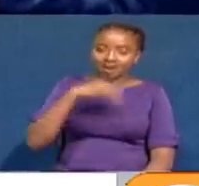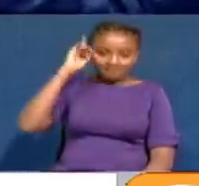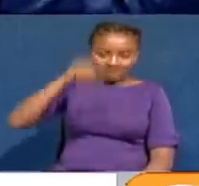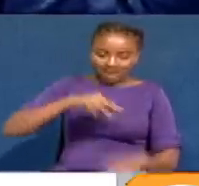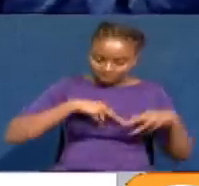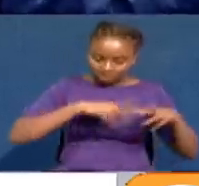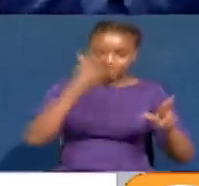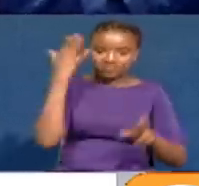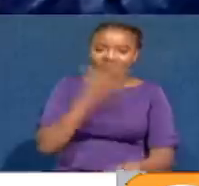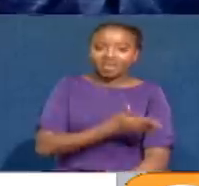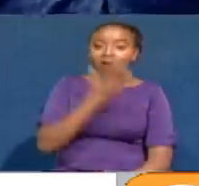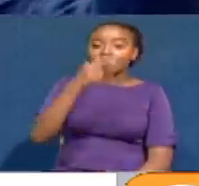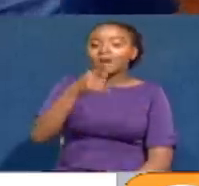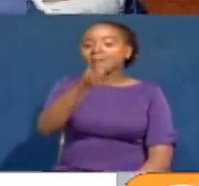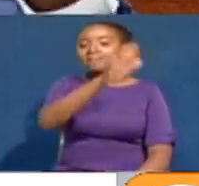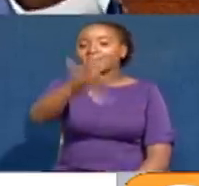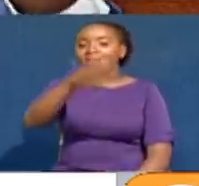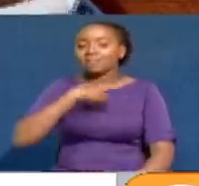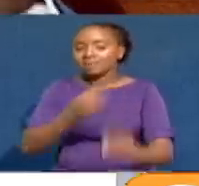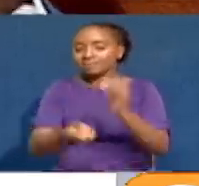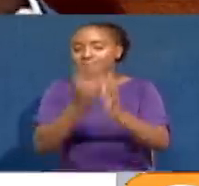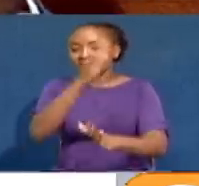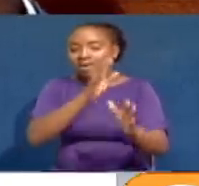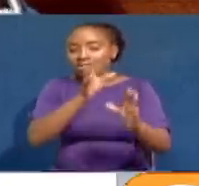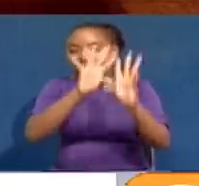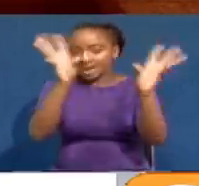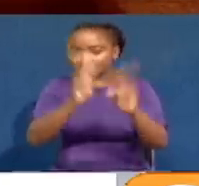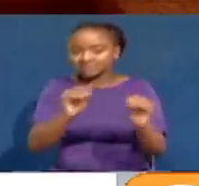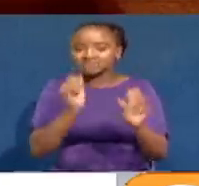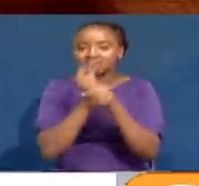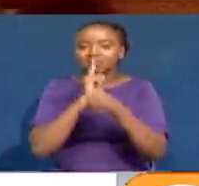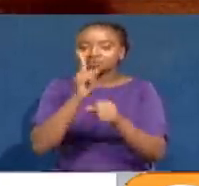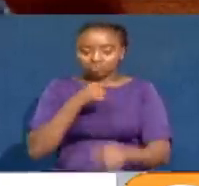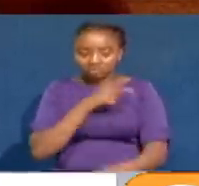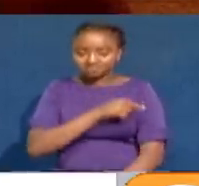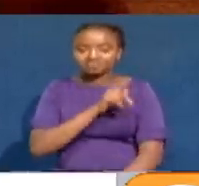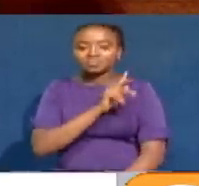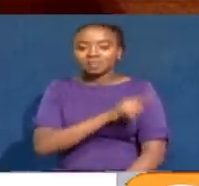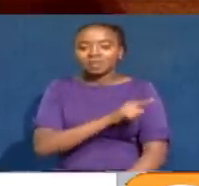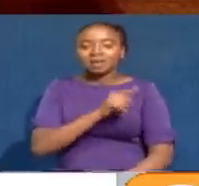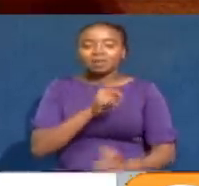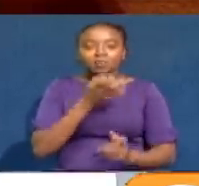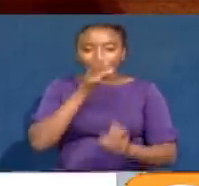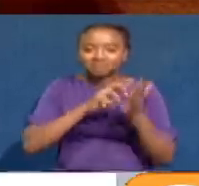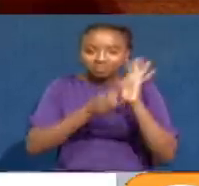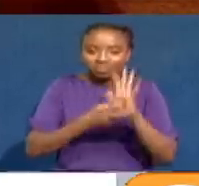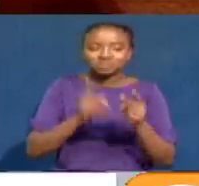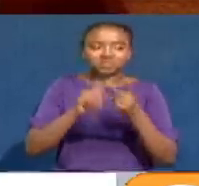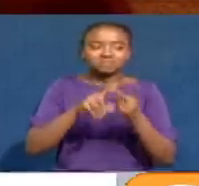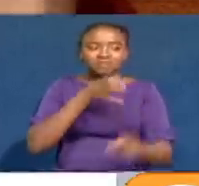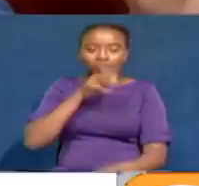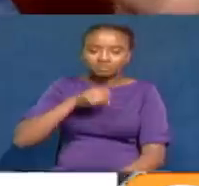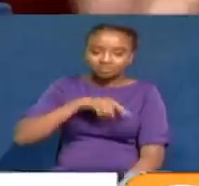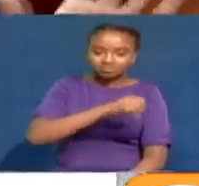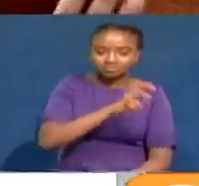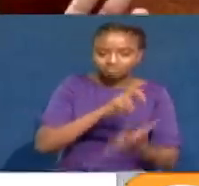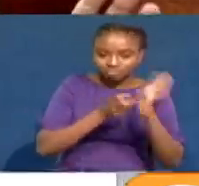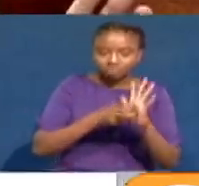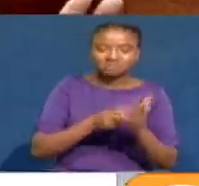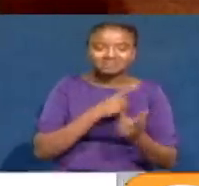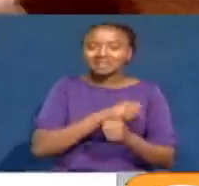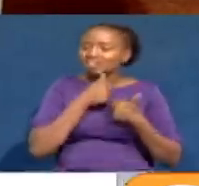in making budgets in parliament and making sure that all Kiharu projects are there. There are water projects and irrigation projects. That is